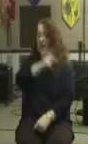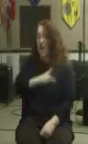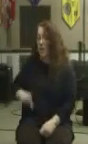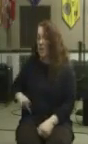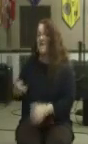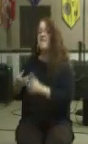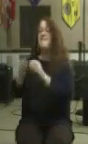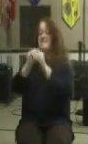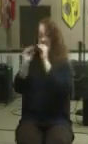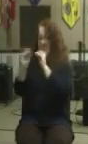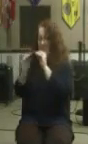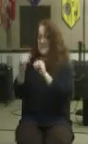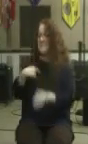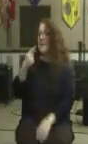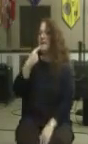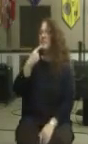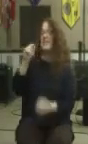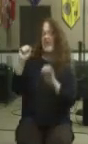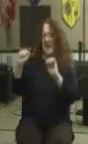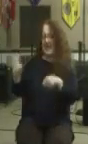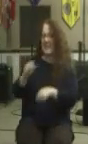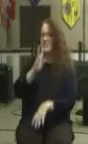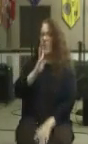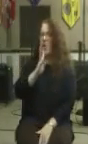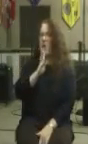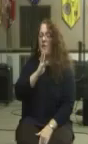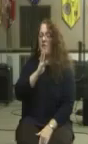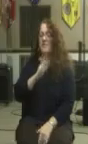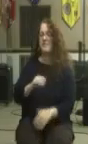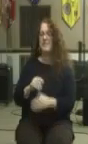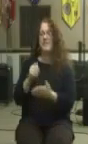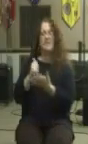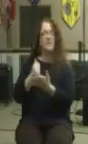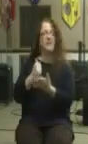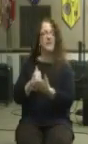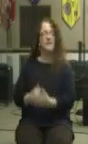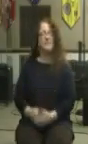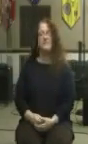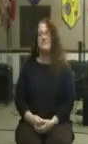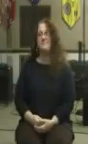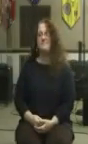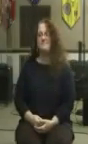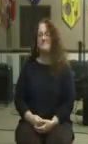speak to Pharaoh? Fix the tongue so I can speak to Pharaoh.